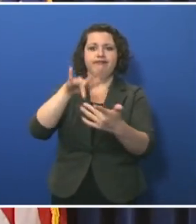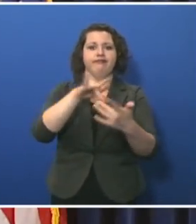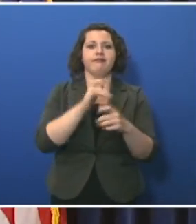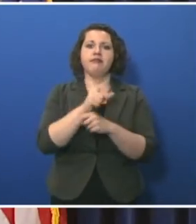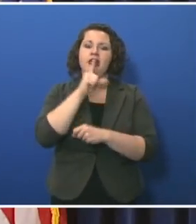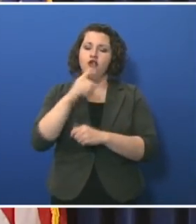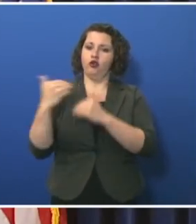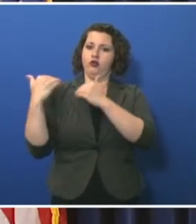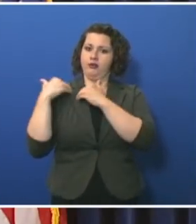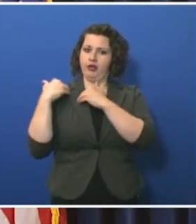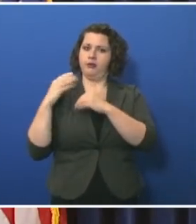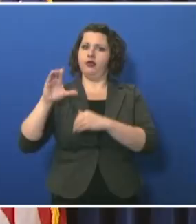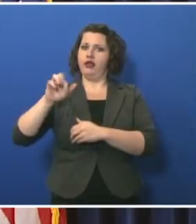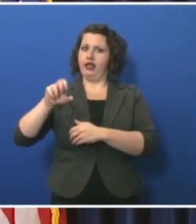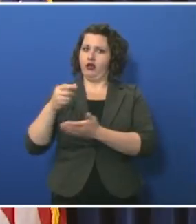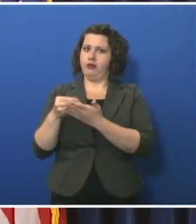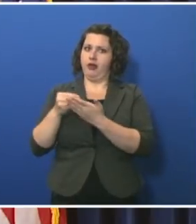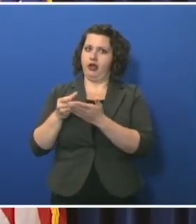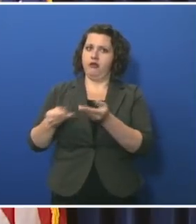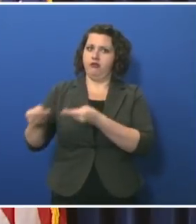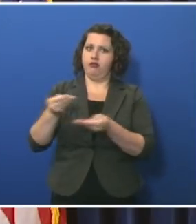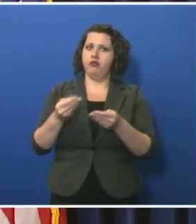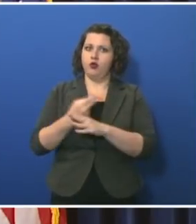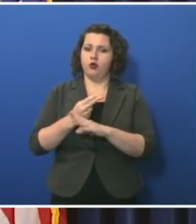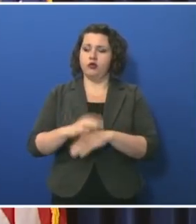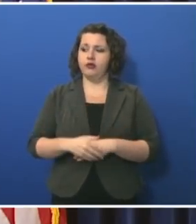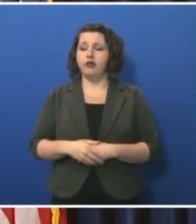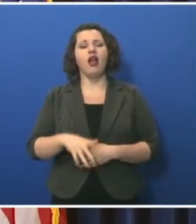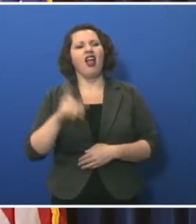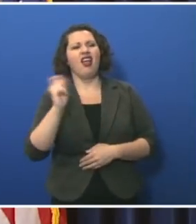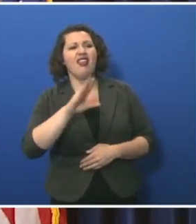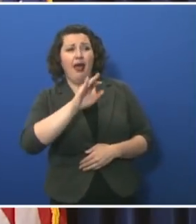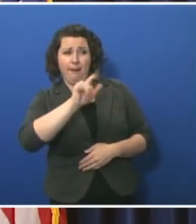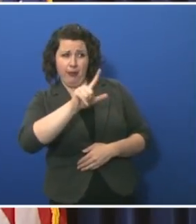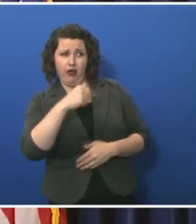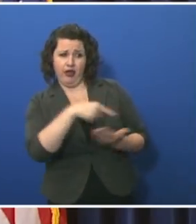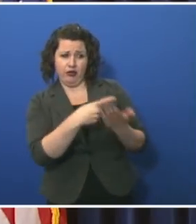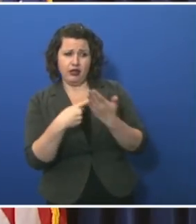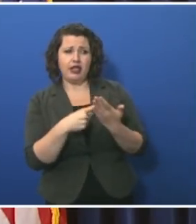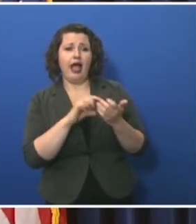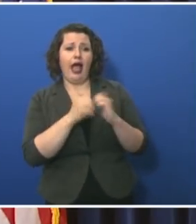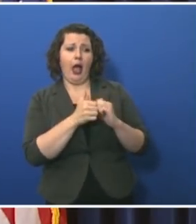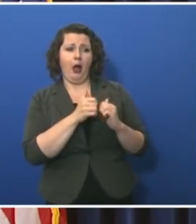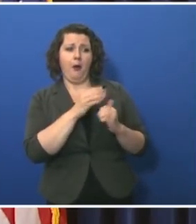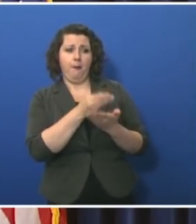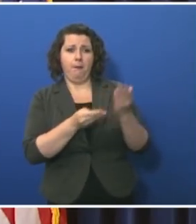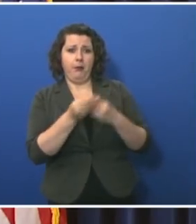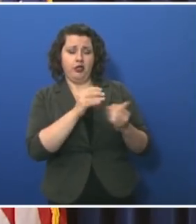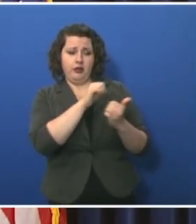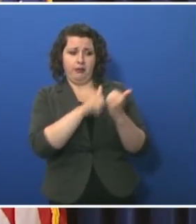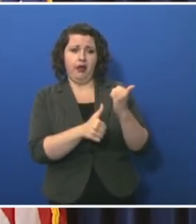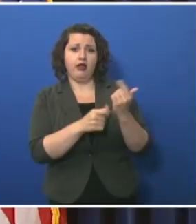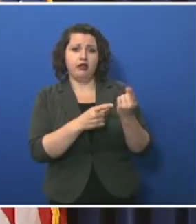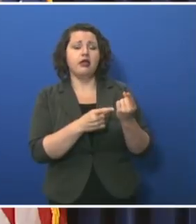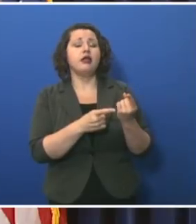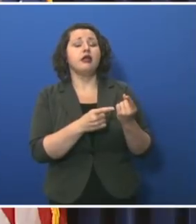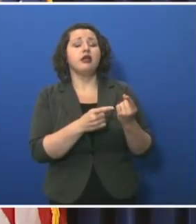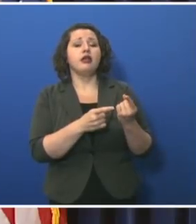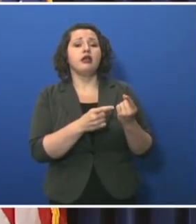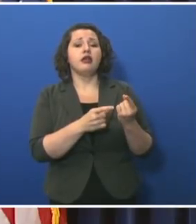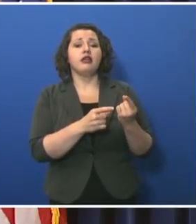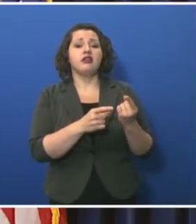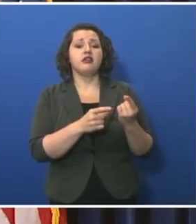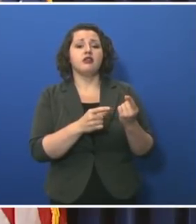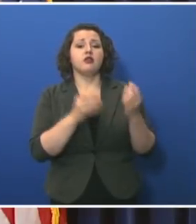responsible in using the CARES dollars. So Part of the issue with that bill that they're talking about, the way they're passing the budget, is the lack